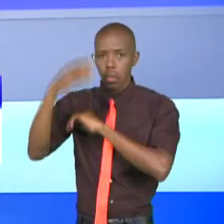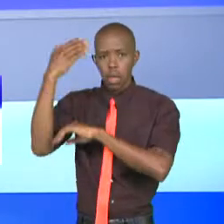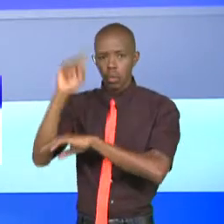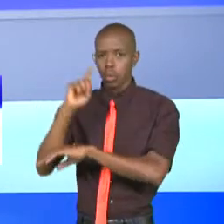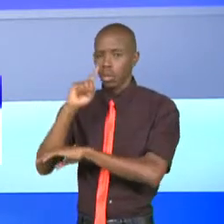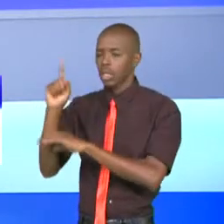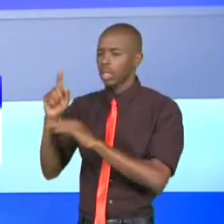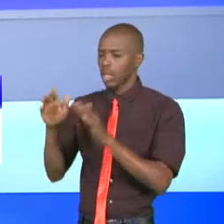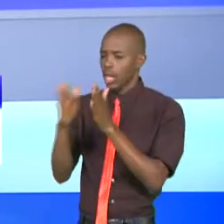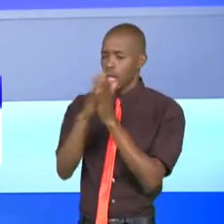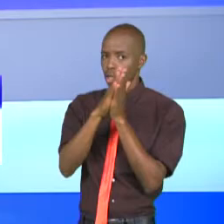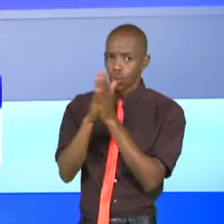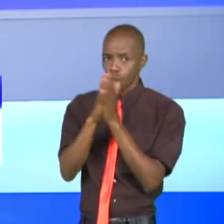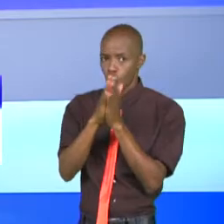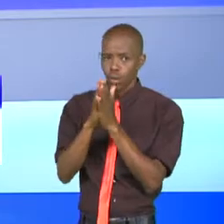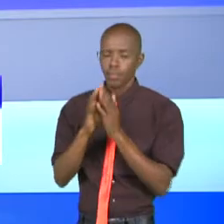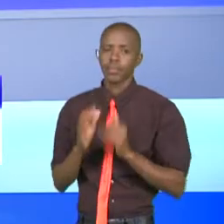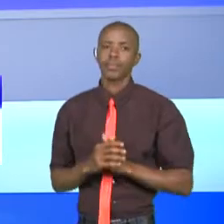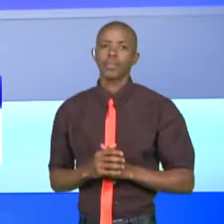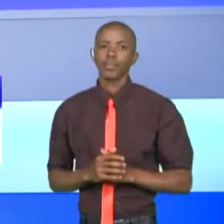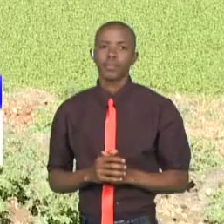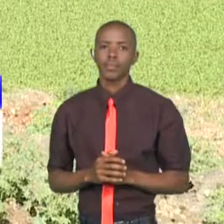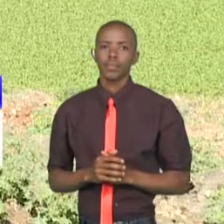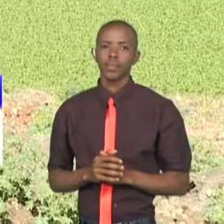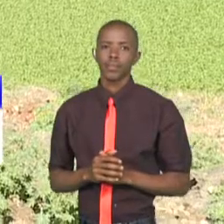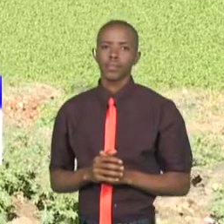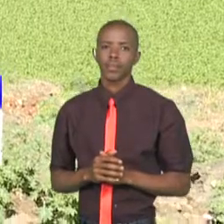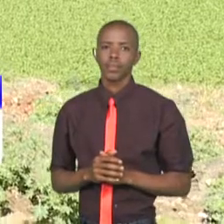Omer visited the area and filed the following report.